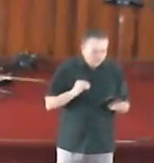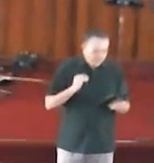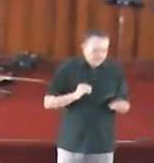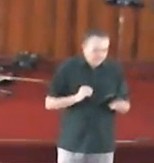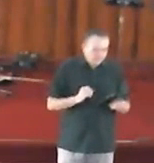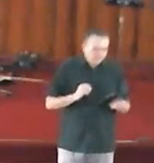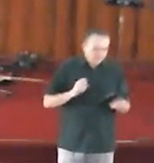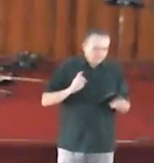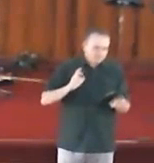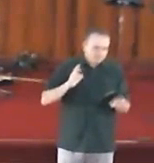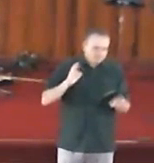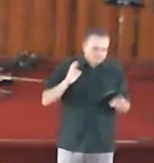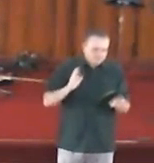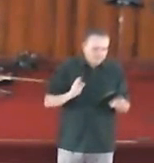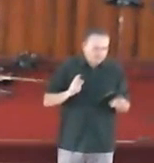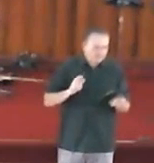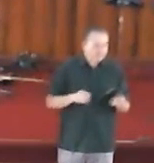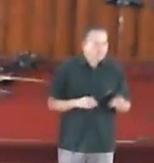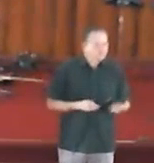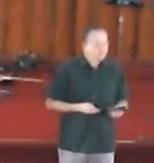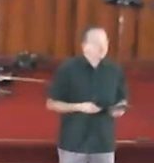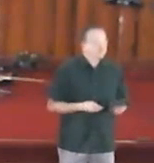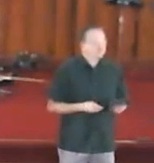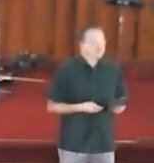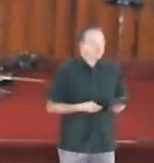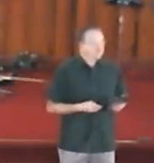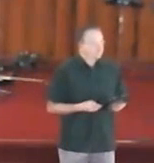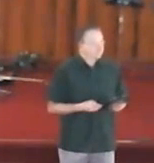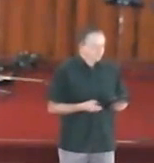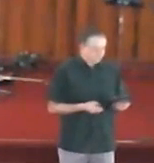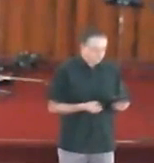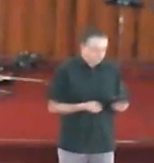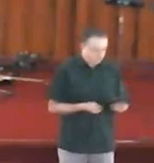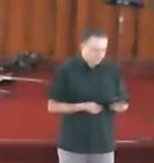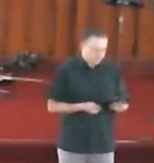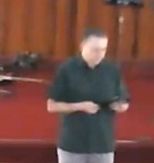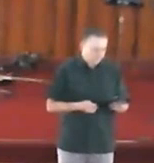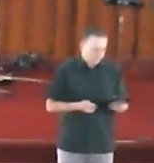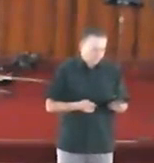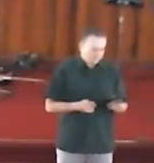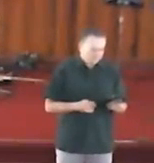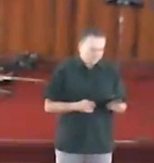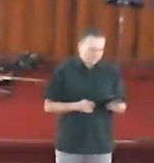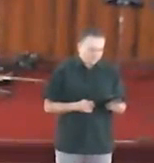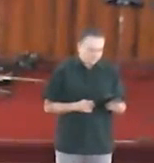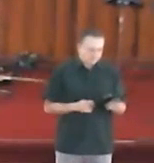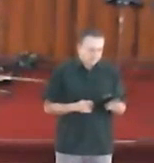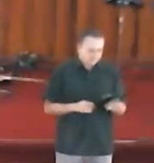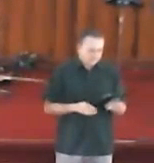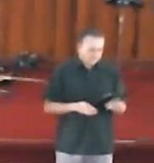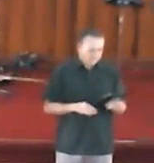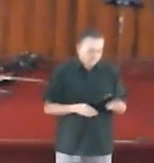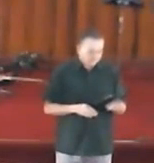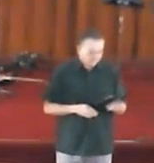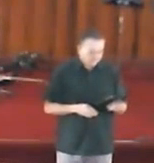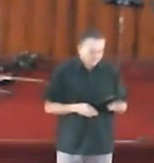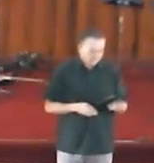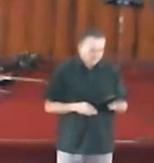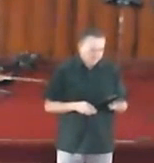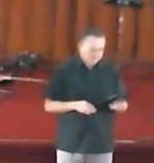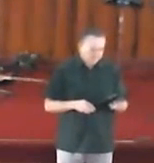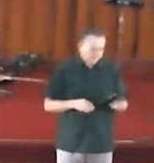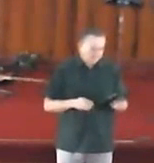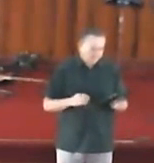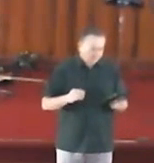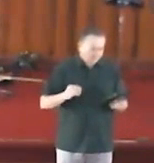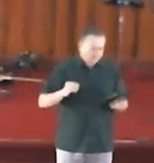Al oír esto, fueron bautizados en el nombre del Señor Jesús. On hearing this, they were baptized in the name